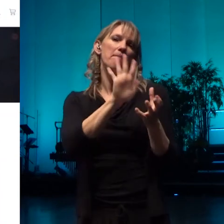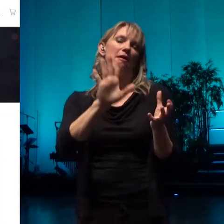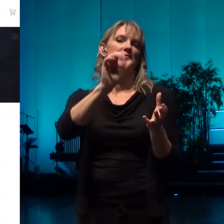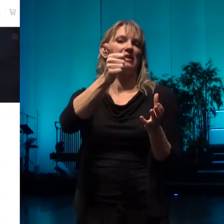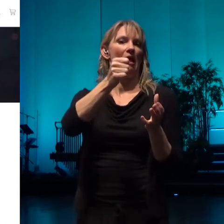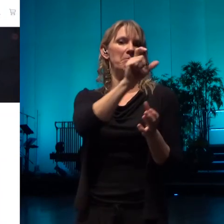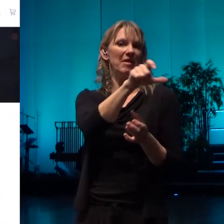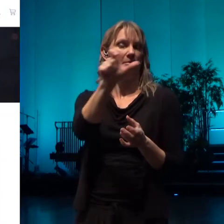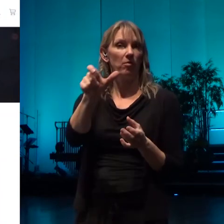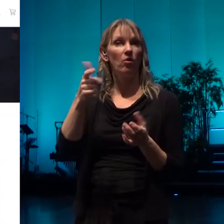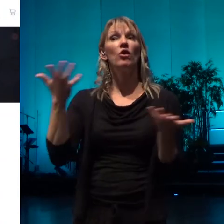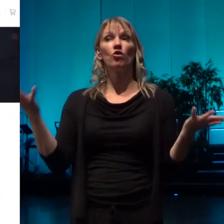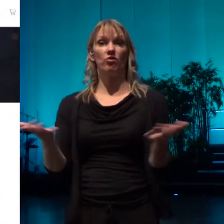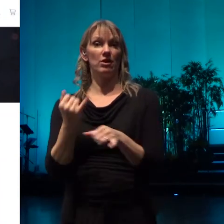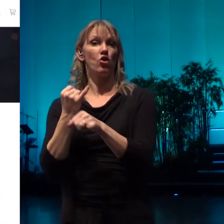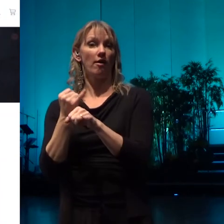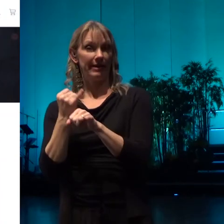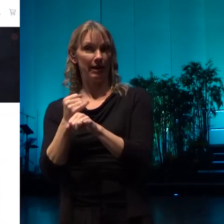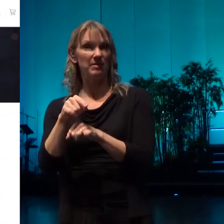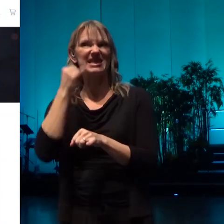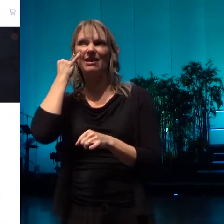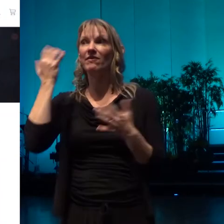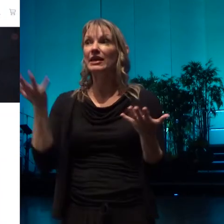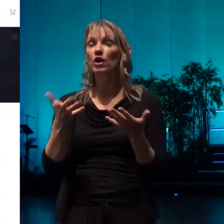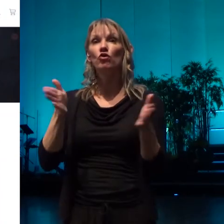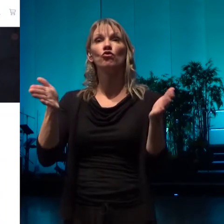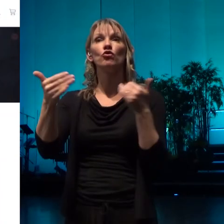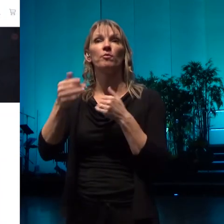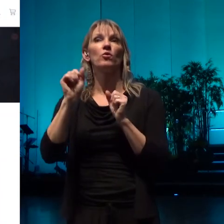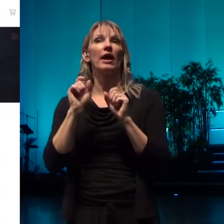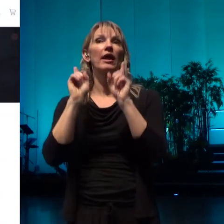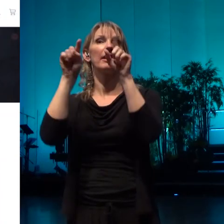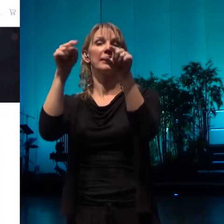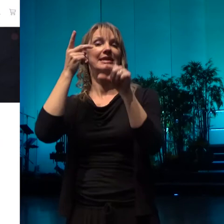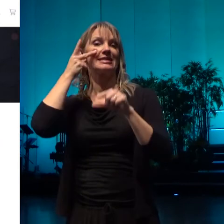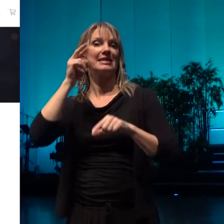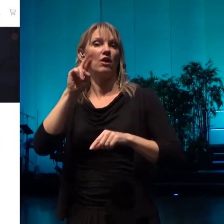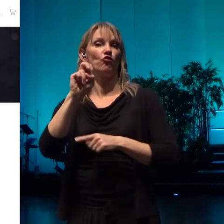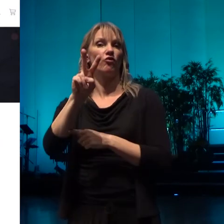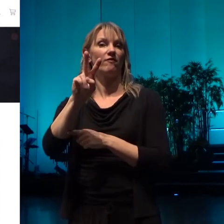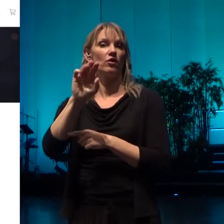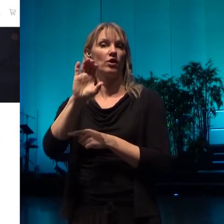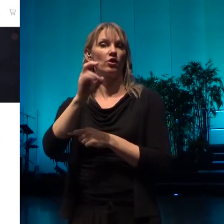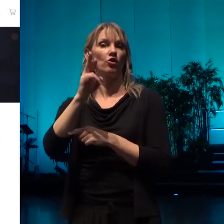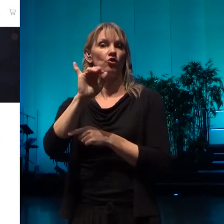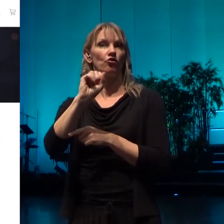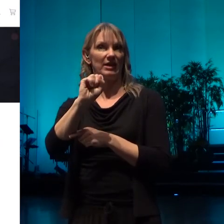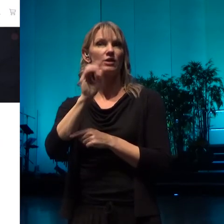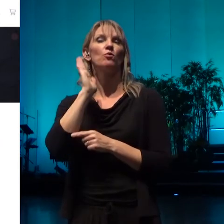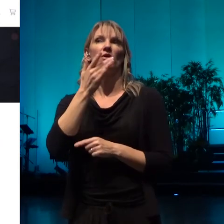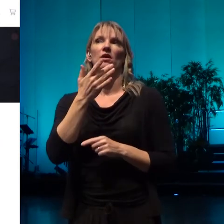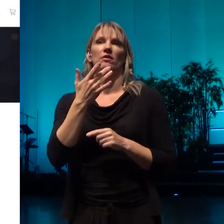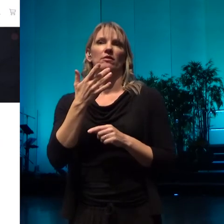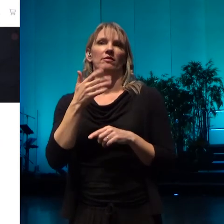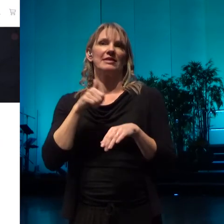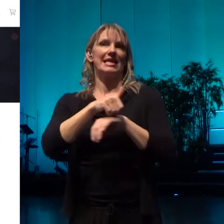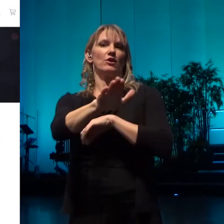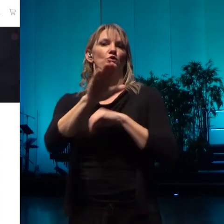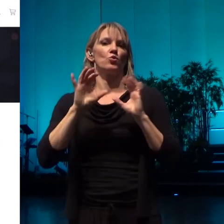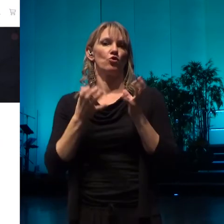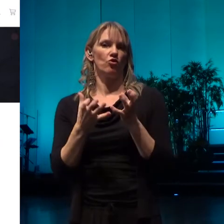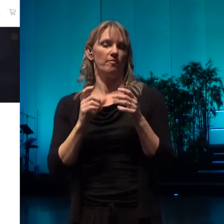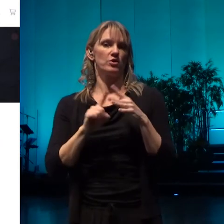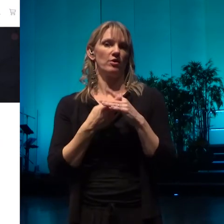on campus here. You could actually, if you're here in the room, go to see Reverend Chris in the lobby, and she'll send you right to a group that starts at 11:30. But